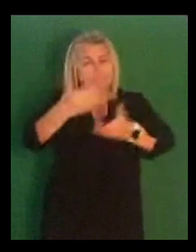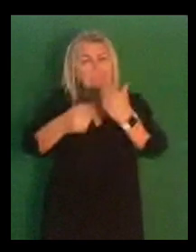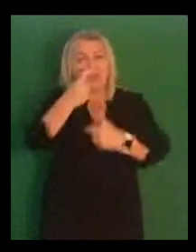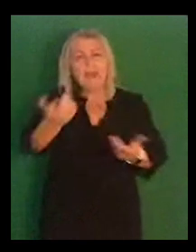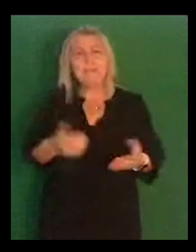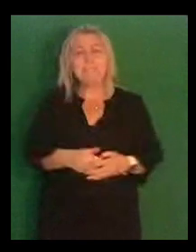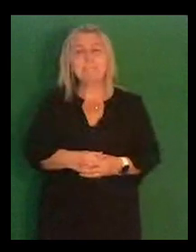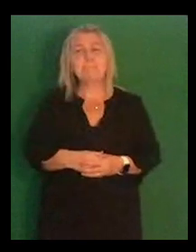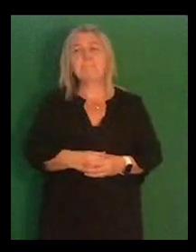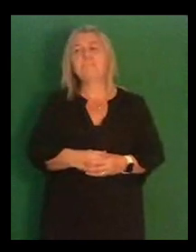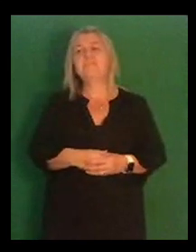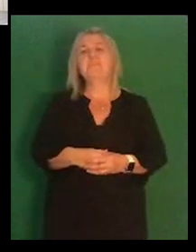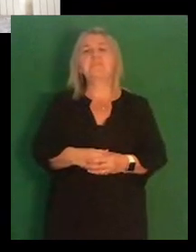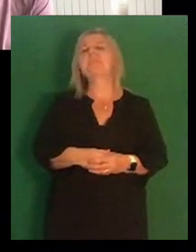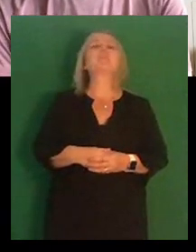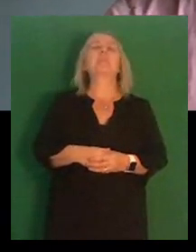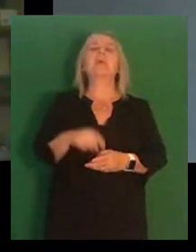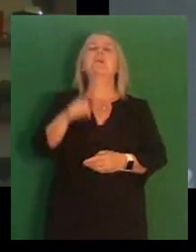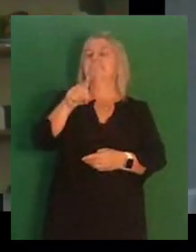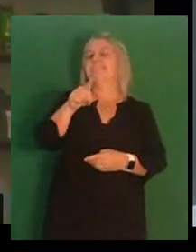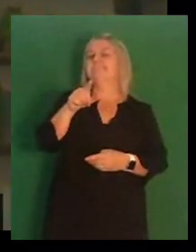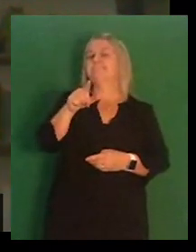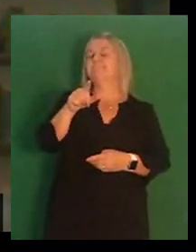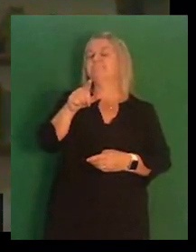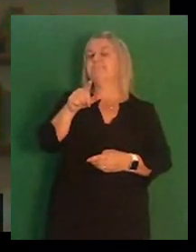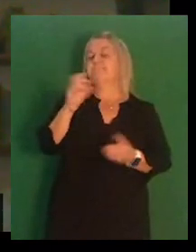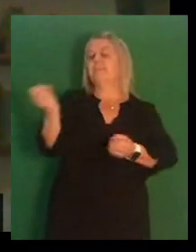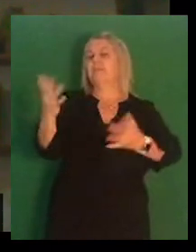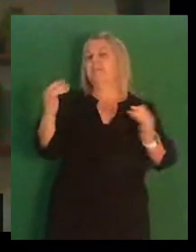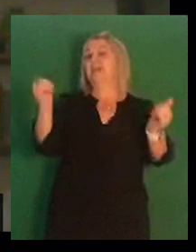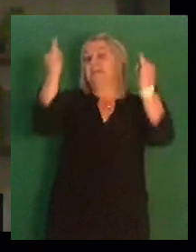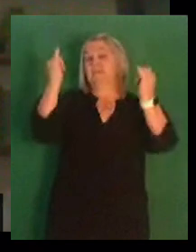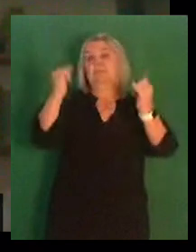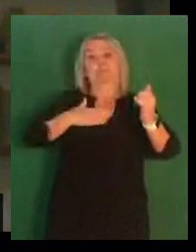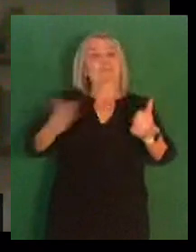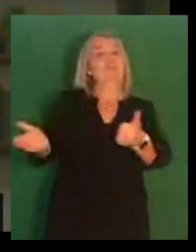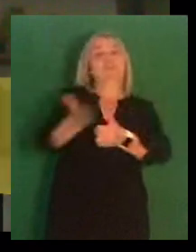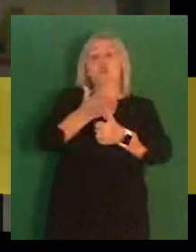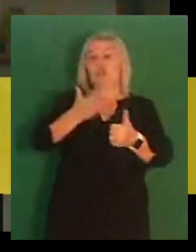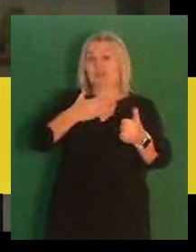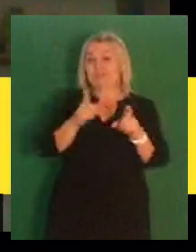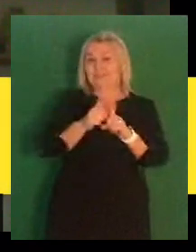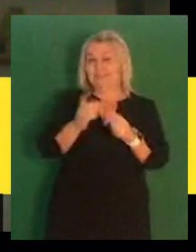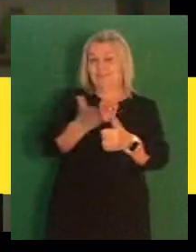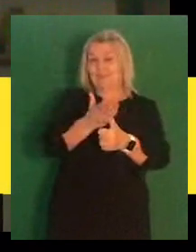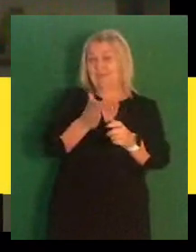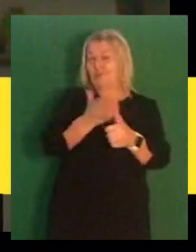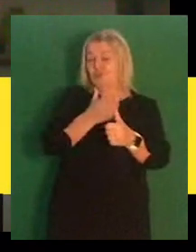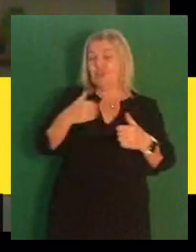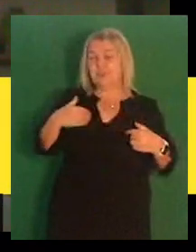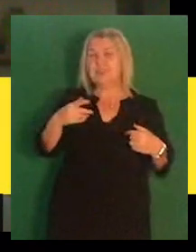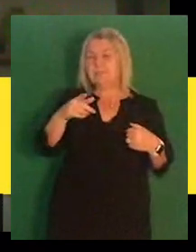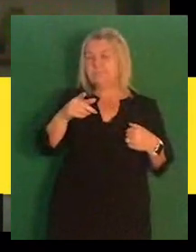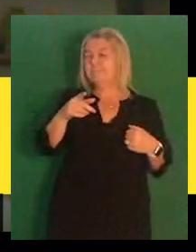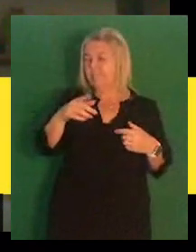Sure. Just delivered a festival. It's also my first festival. So I just started working with the